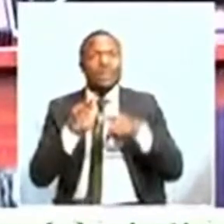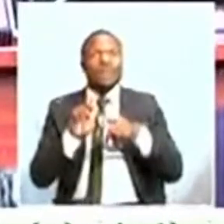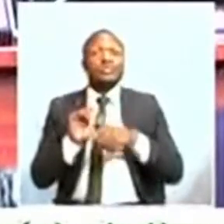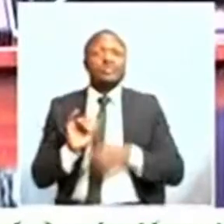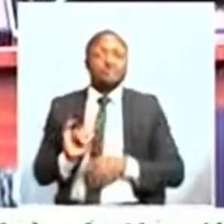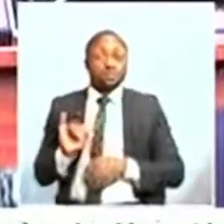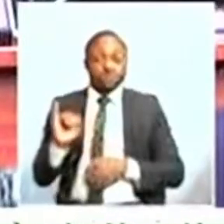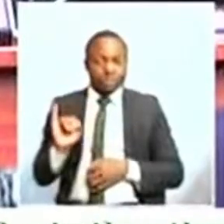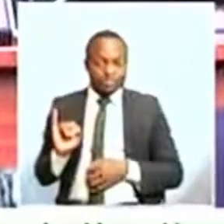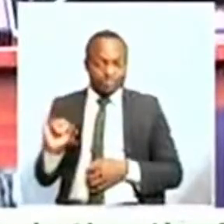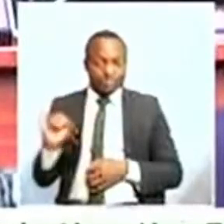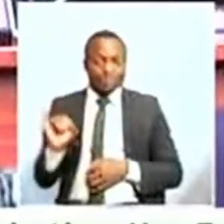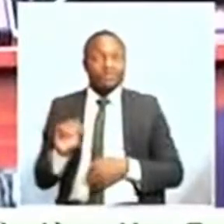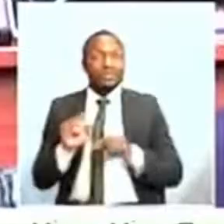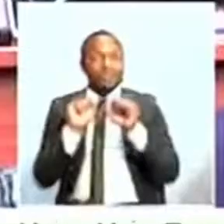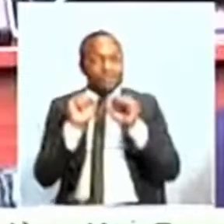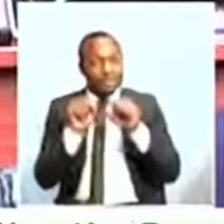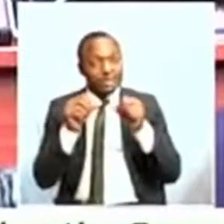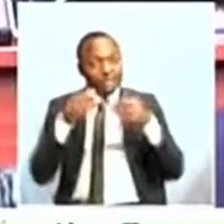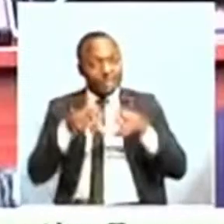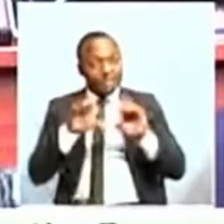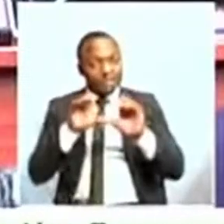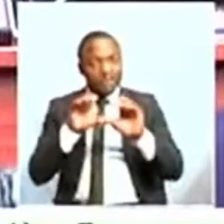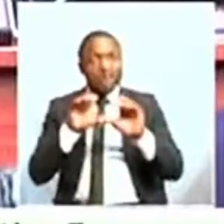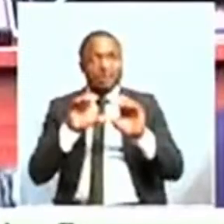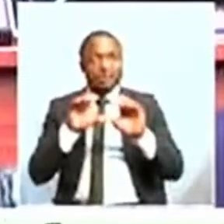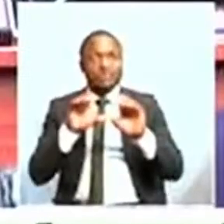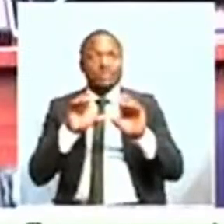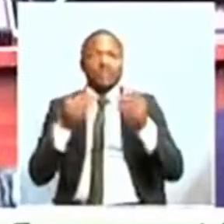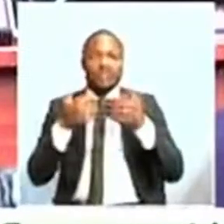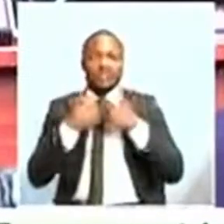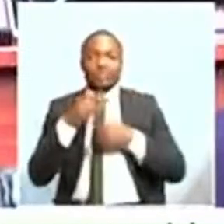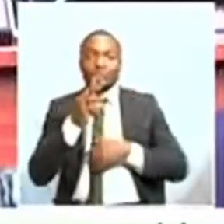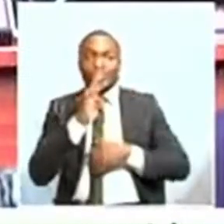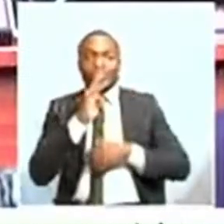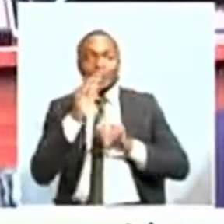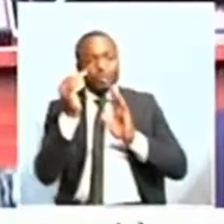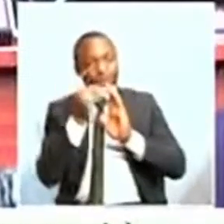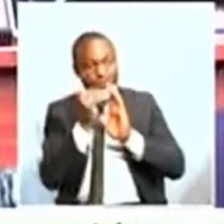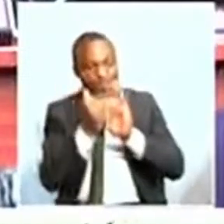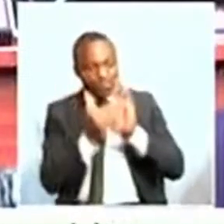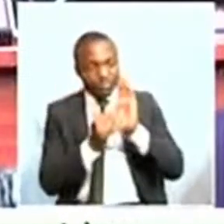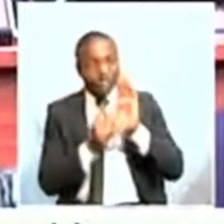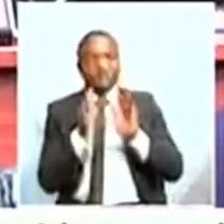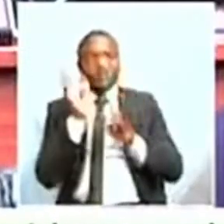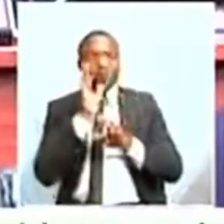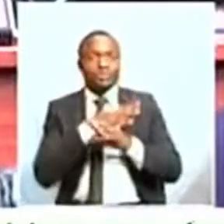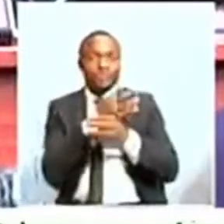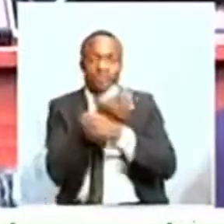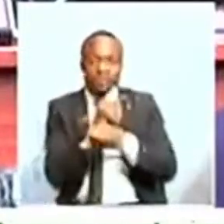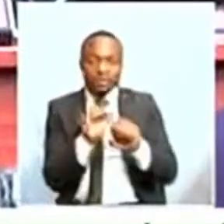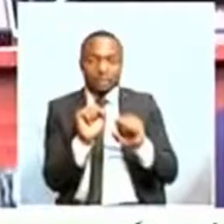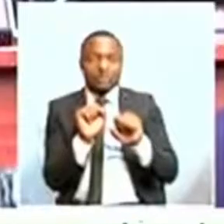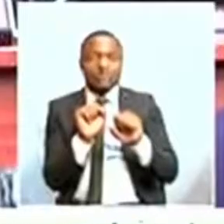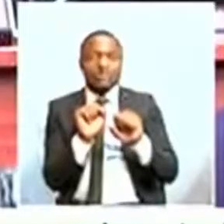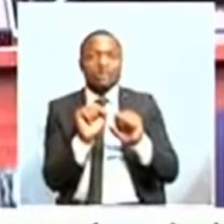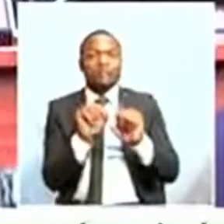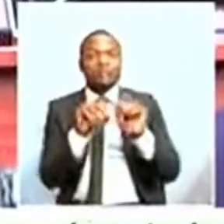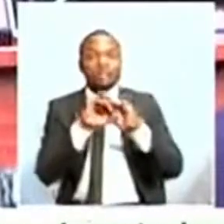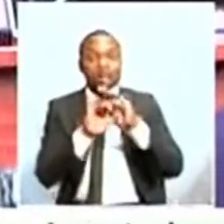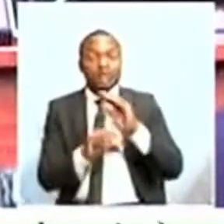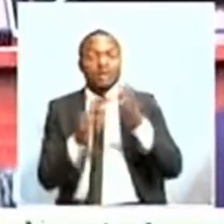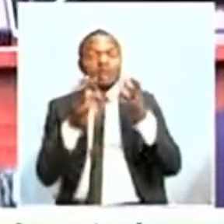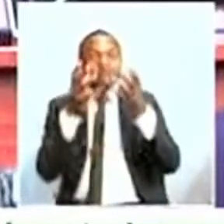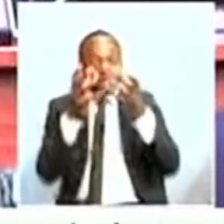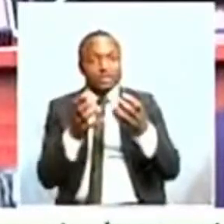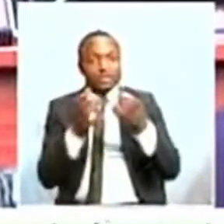Isoka still continue receiving water. I think I've outlined measures under the drought response plan. I've also outlined